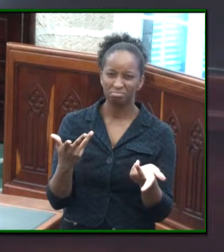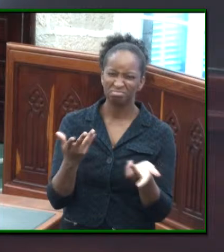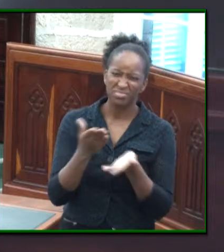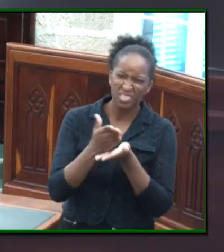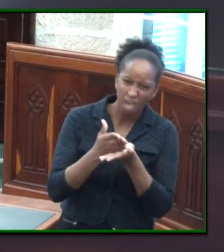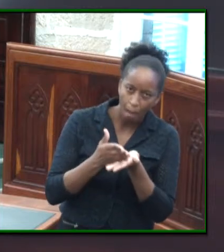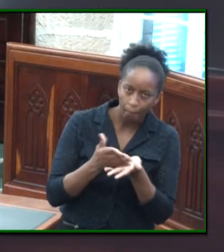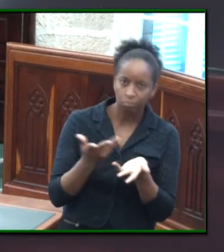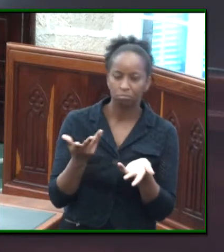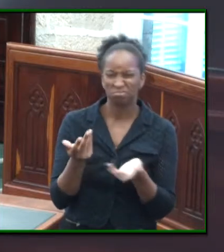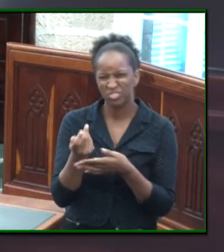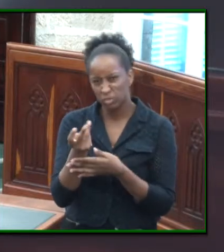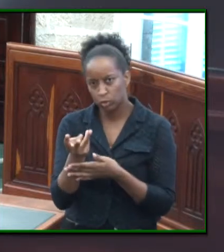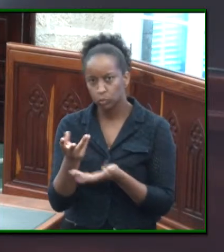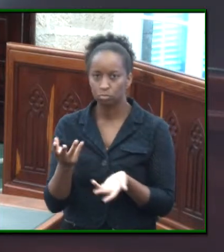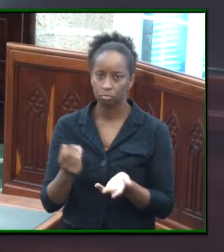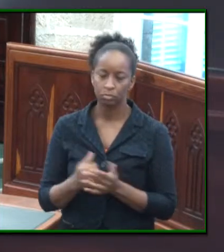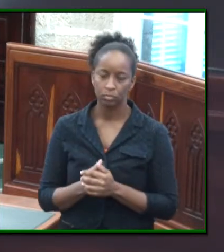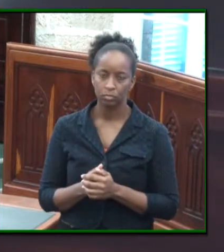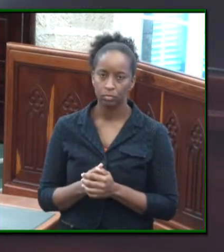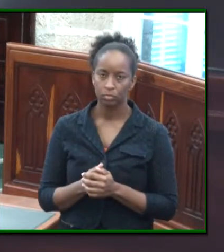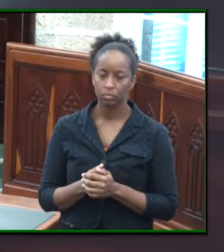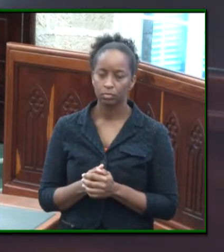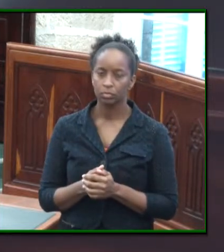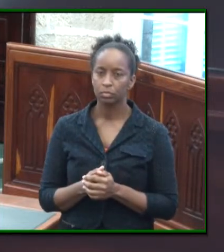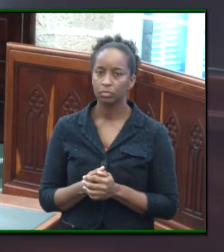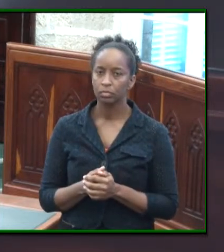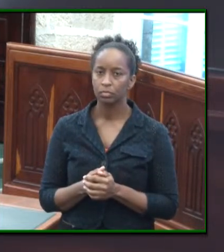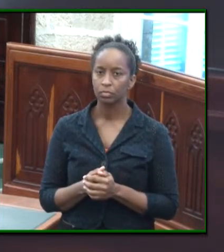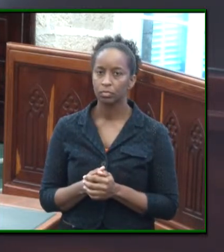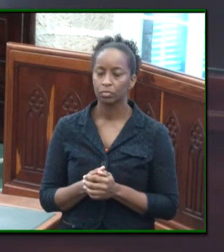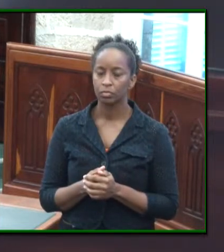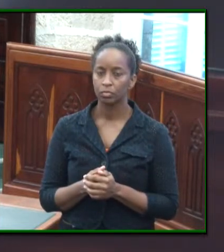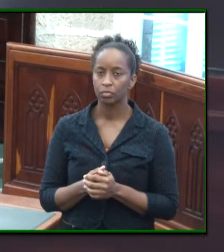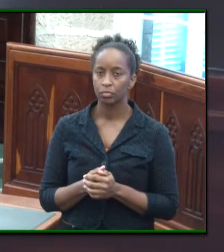of arresting persons who were caught